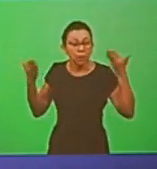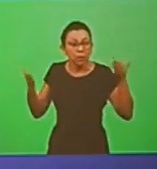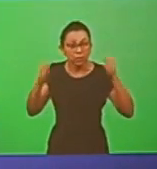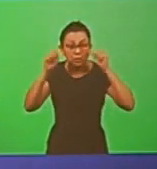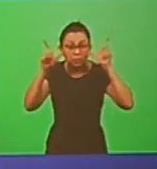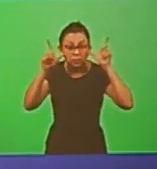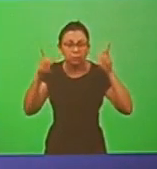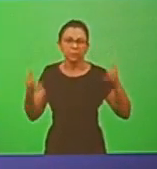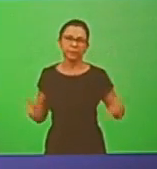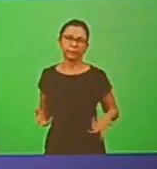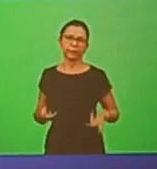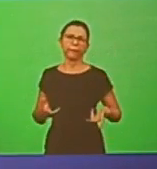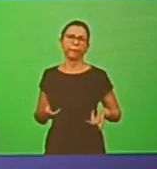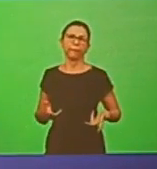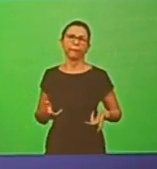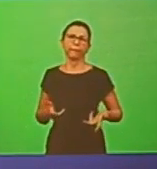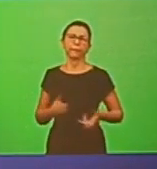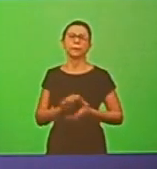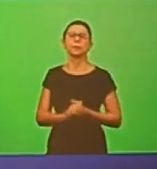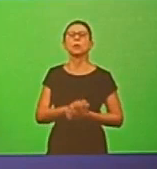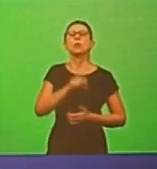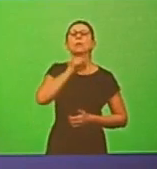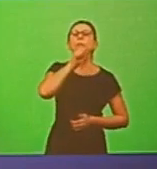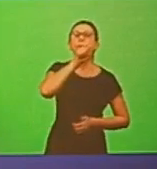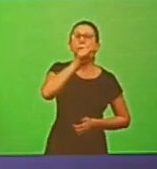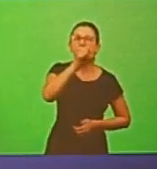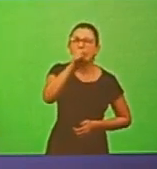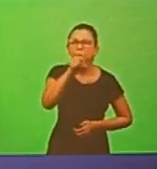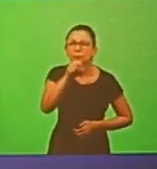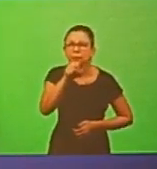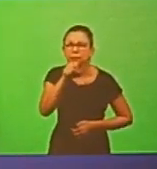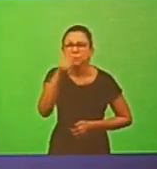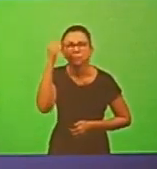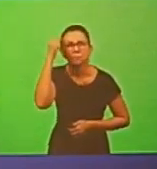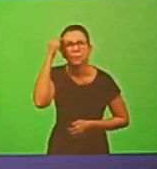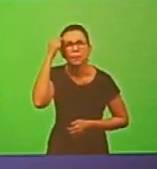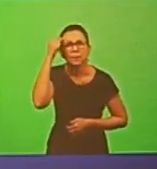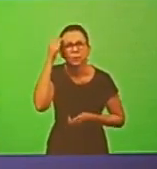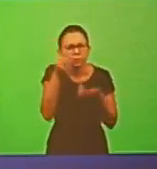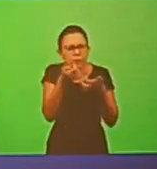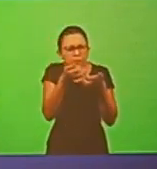It's time for us to be vigilant. It's time for us to be attentive.